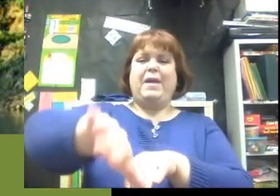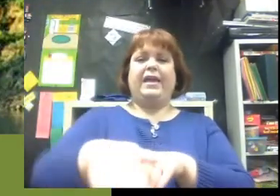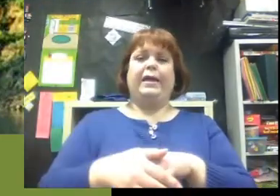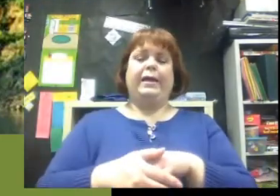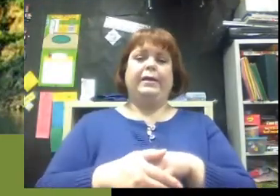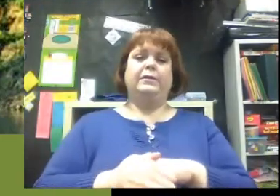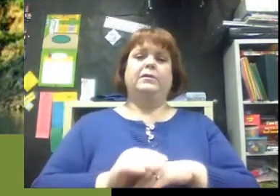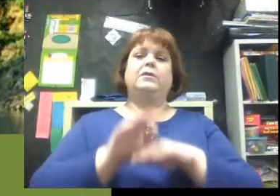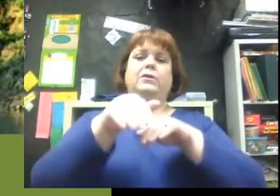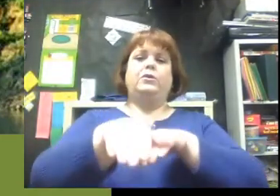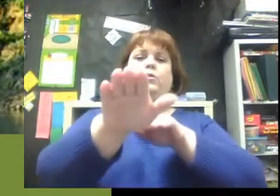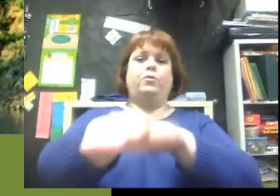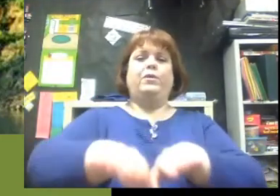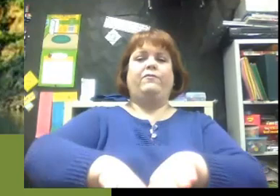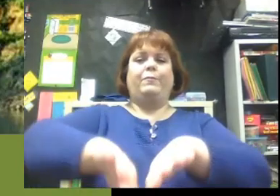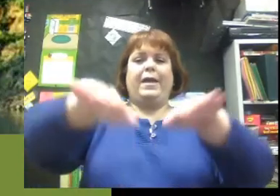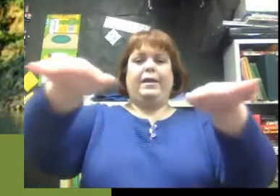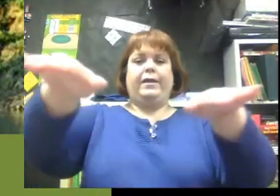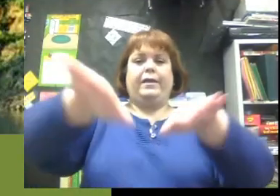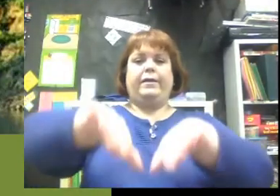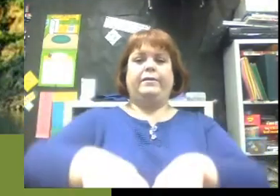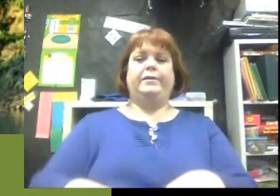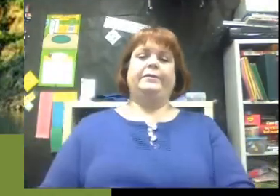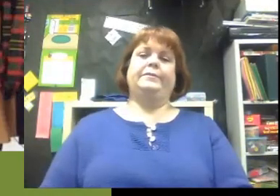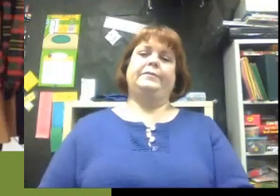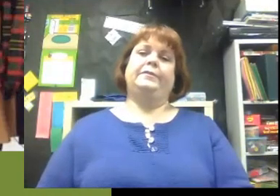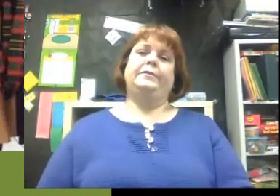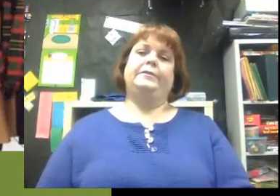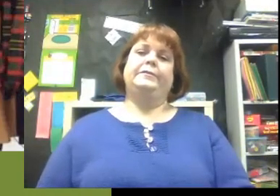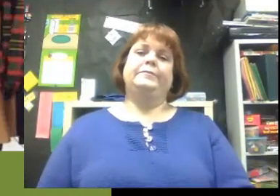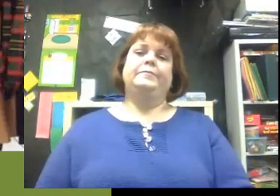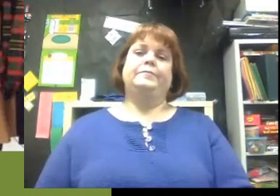bank, river bank.